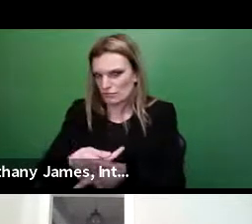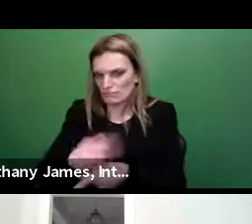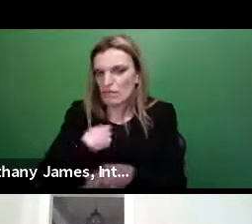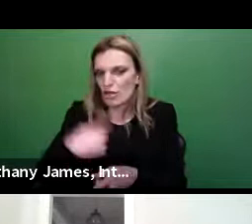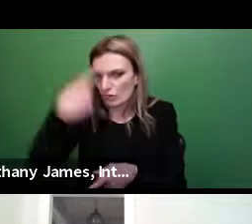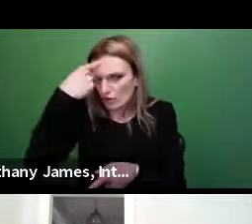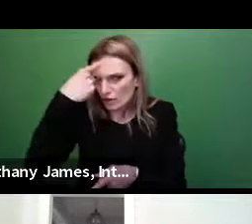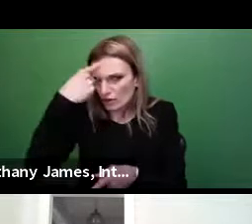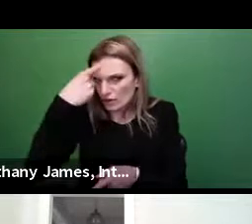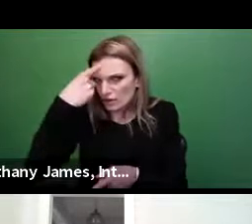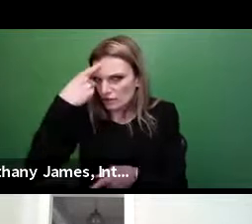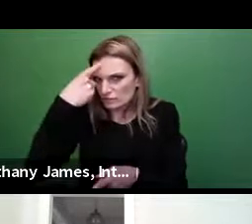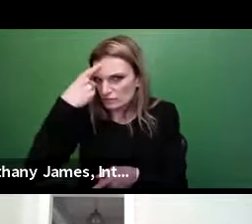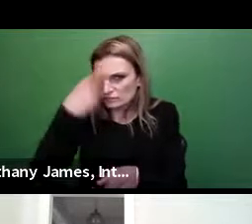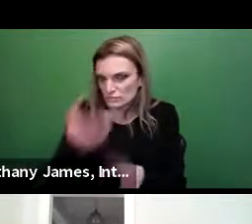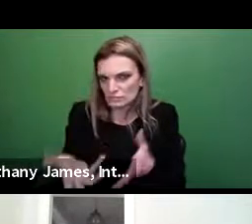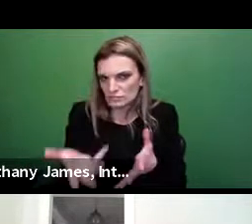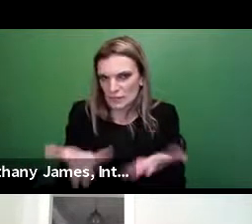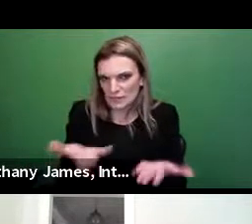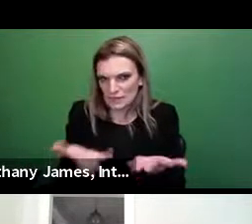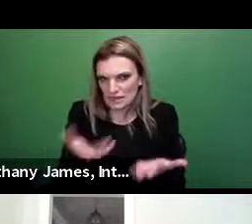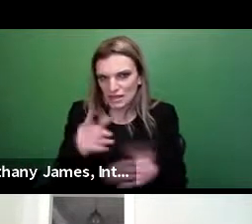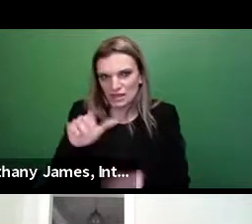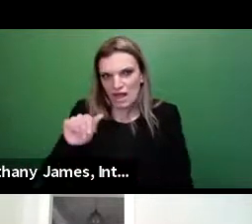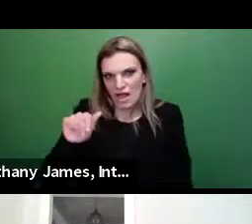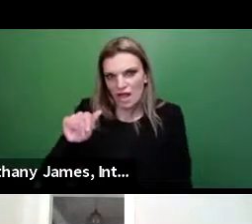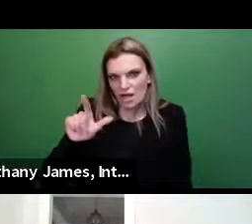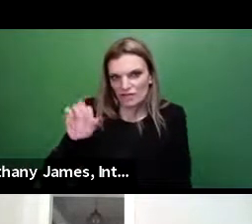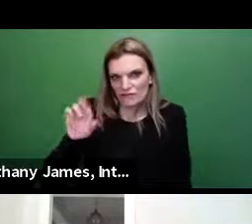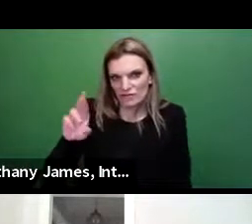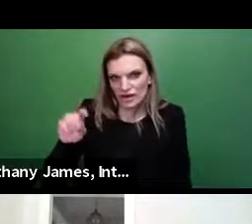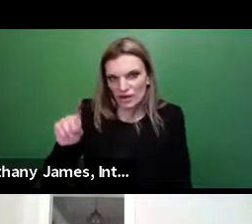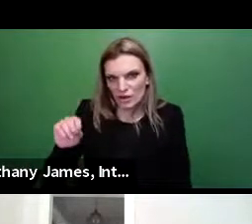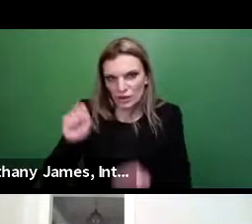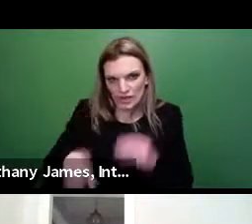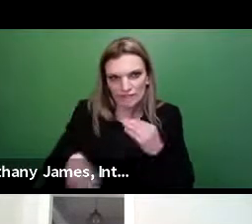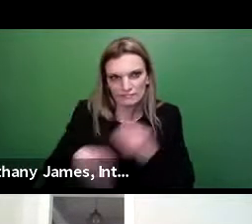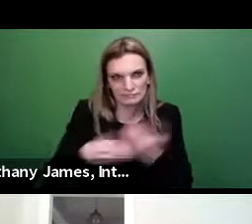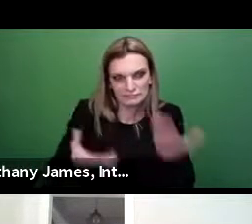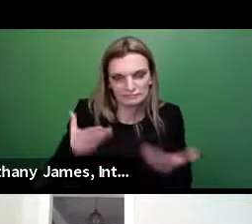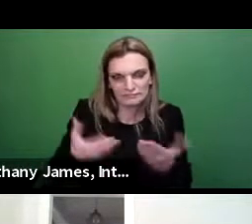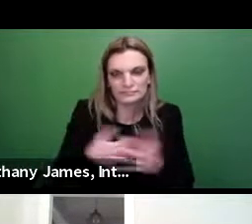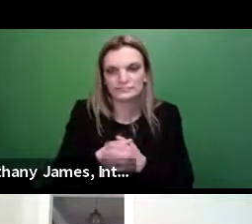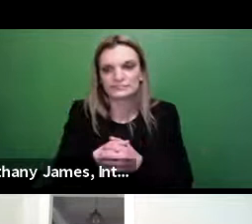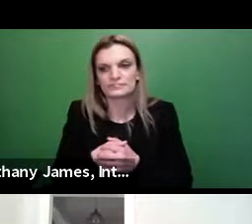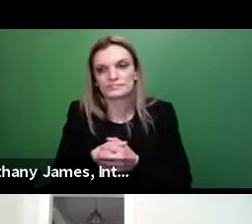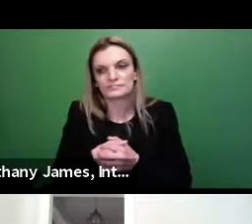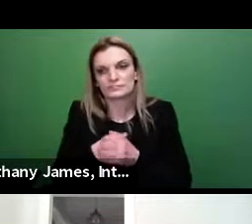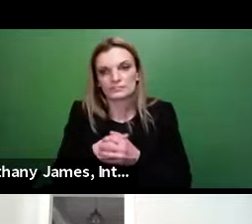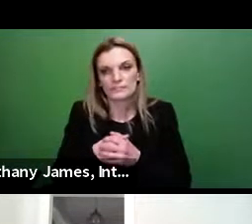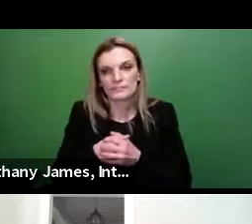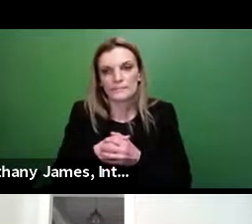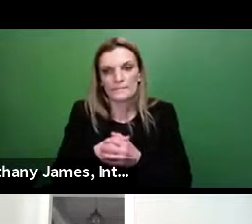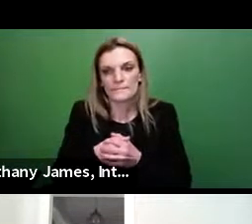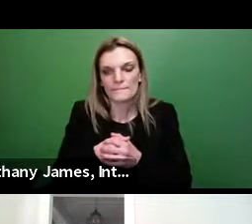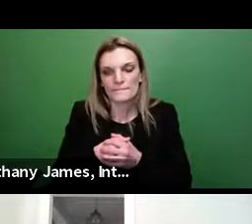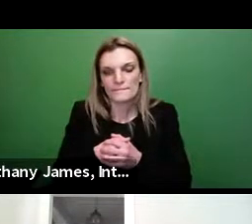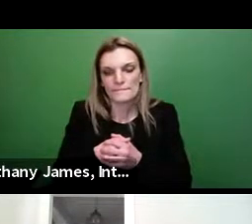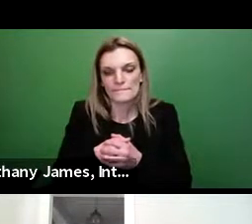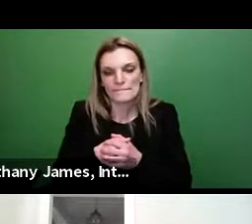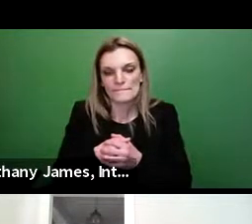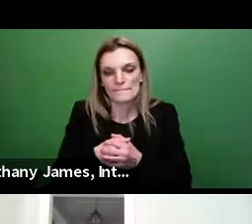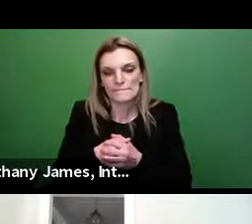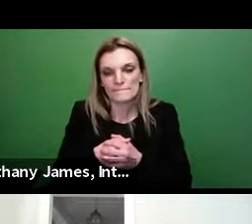And I don't know if Alfredo is still around, if he can speak to that. The other piece we did talk about, my commissioners, fellow commissioners will remember this, at the end of last